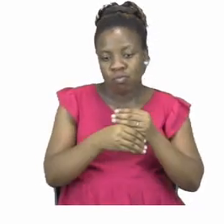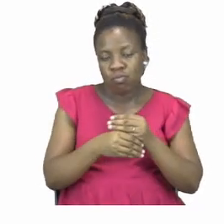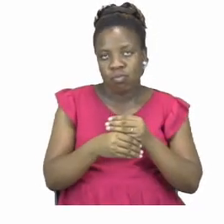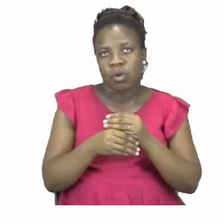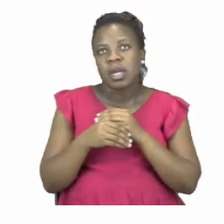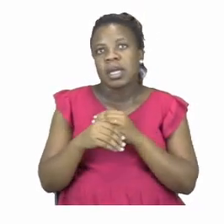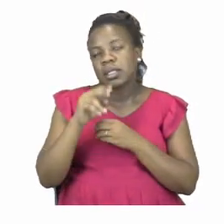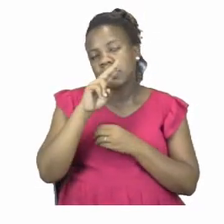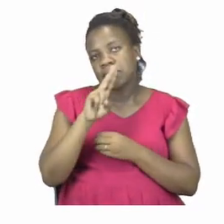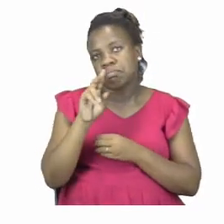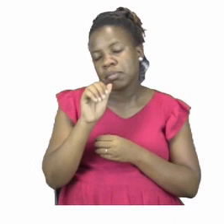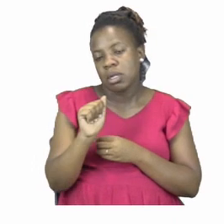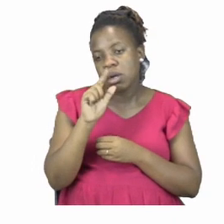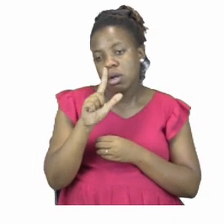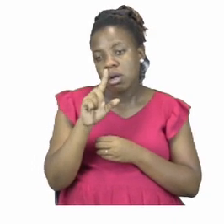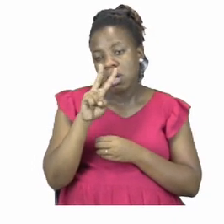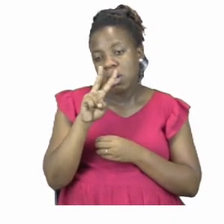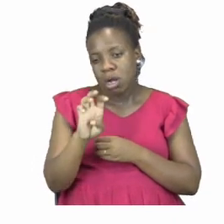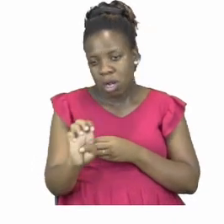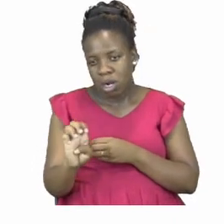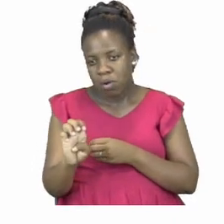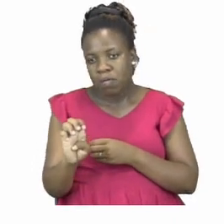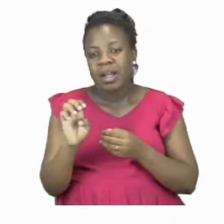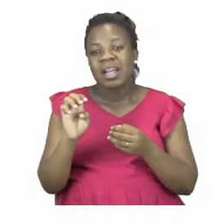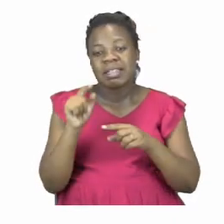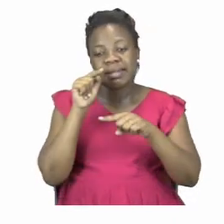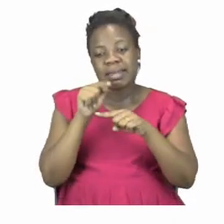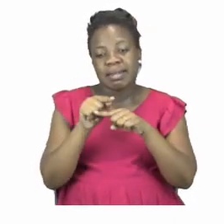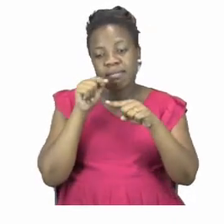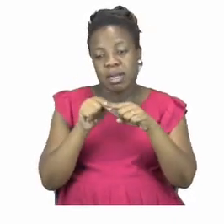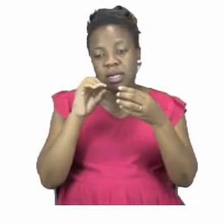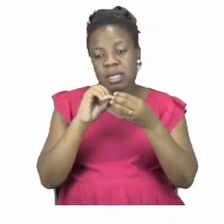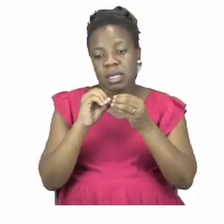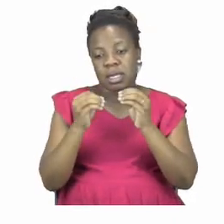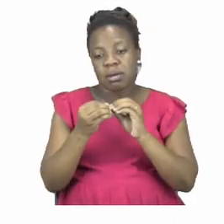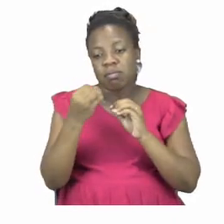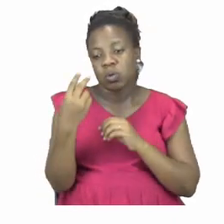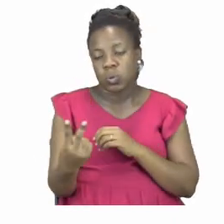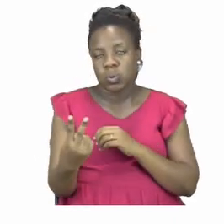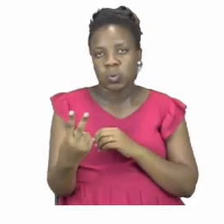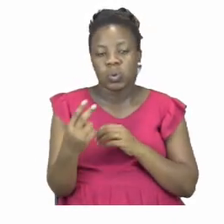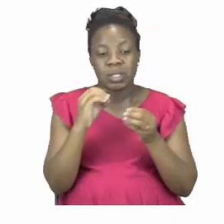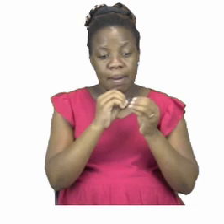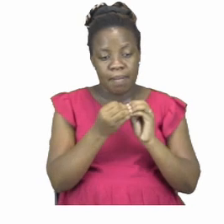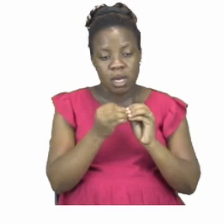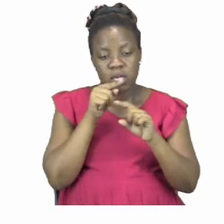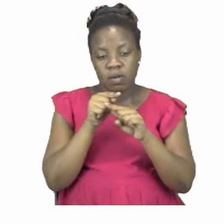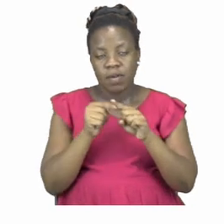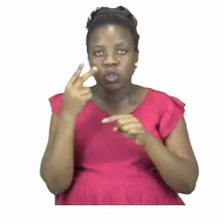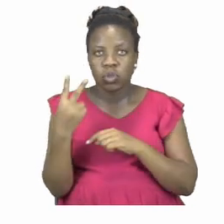And then for the doubling, all you have to do is add the number to itself. They've given you an example of the